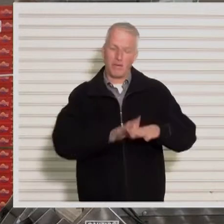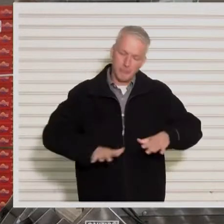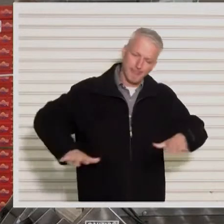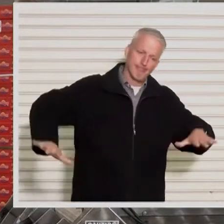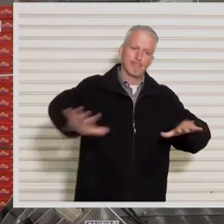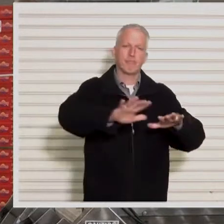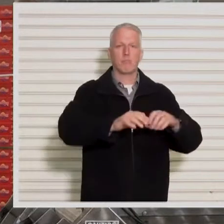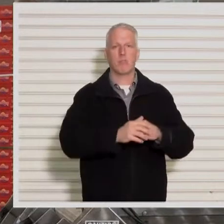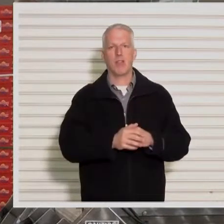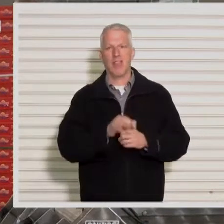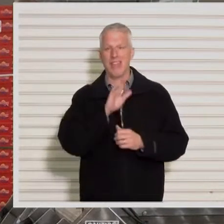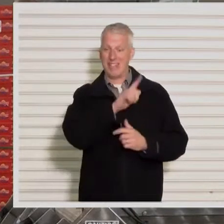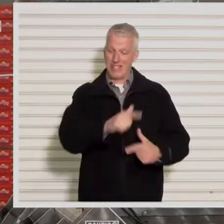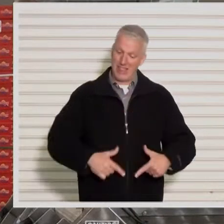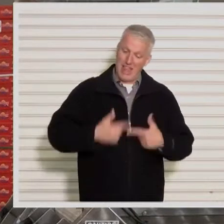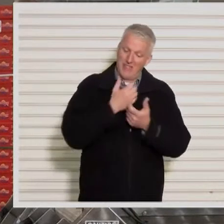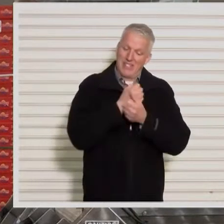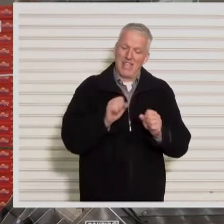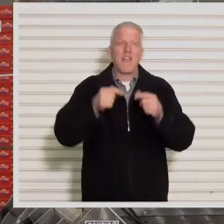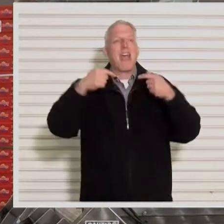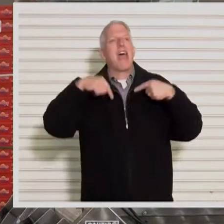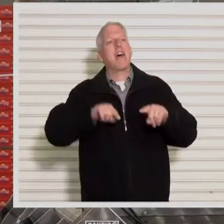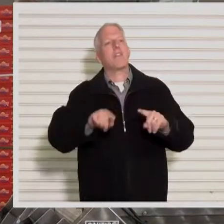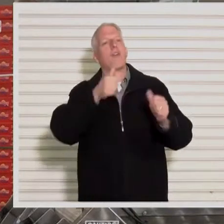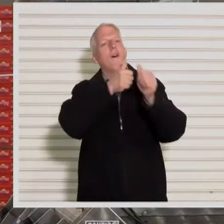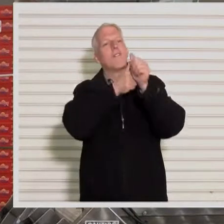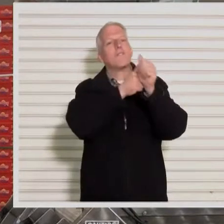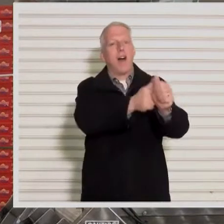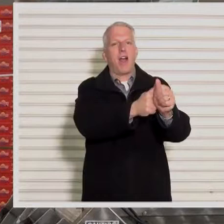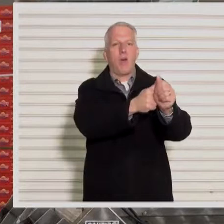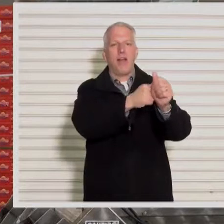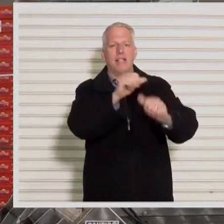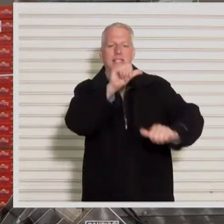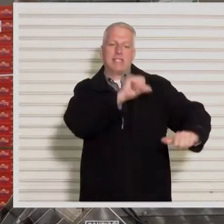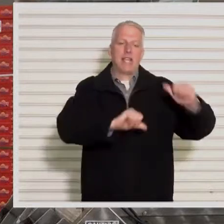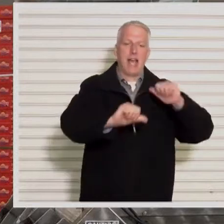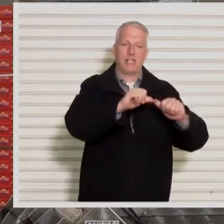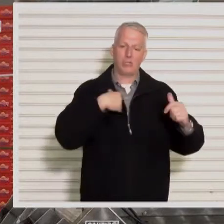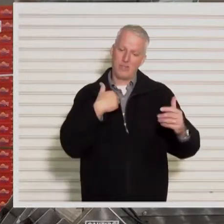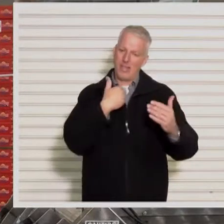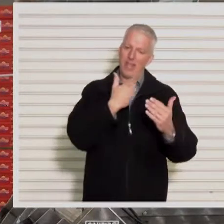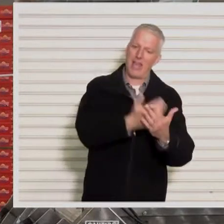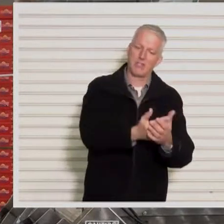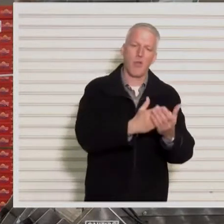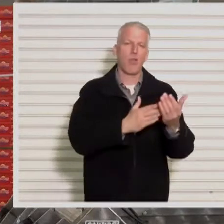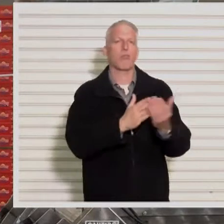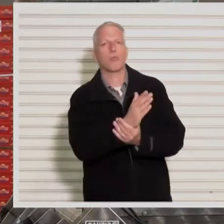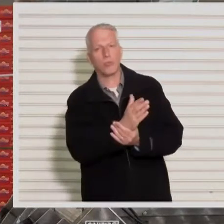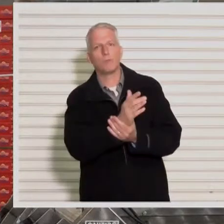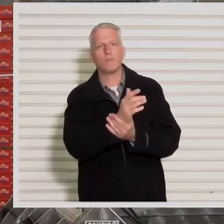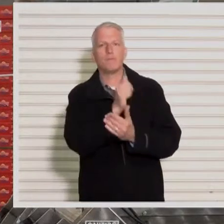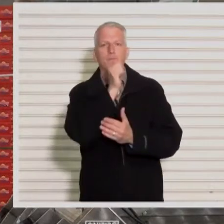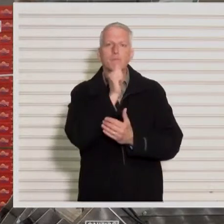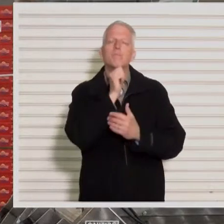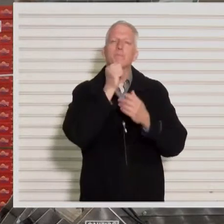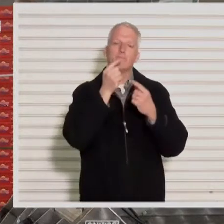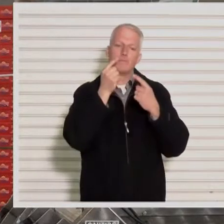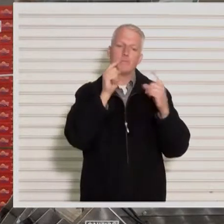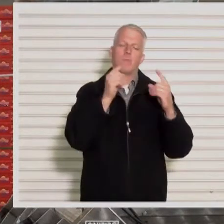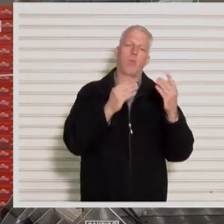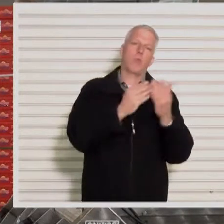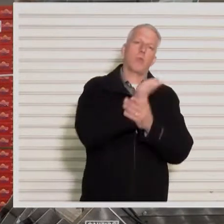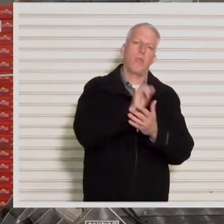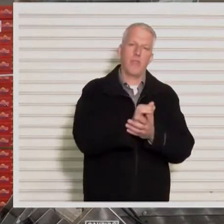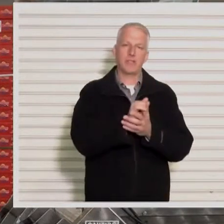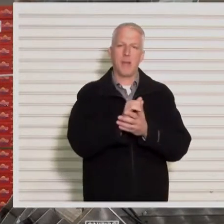his life-saving efforts to follow the science to get us through